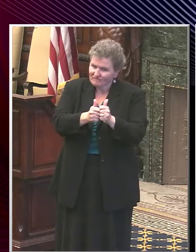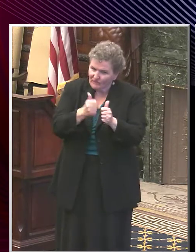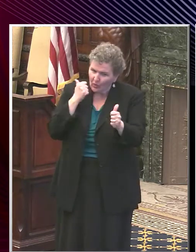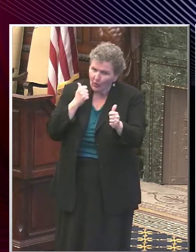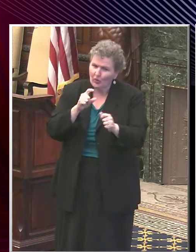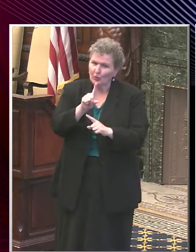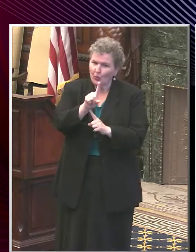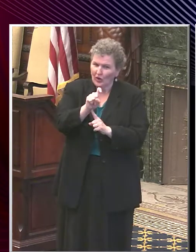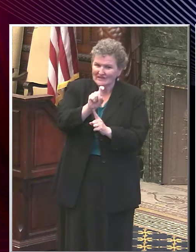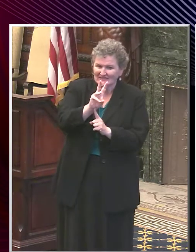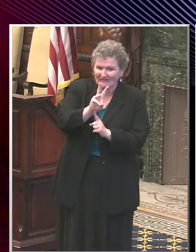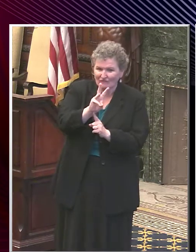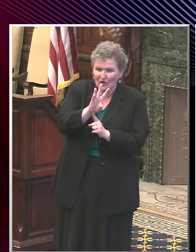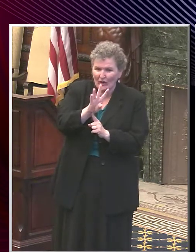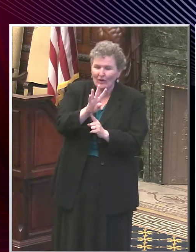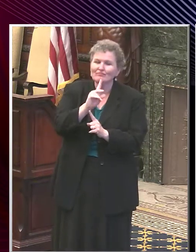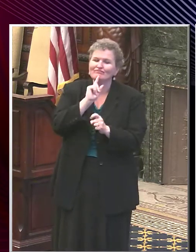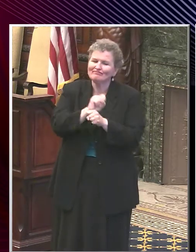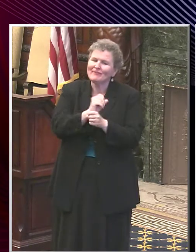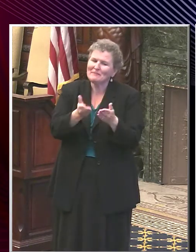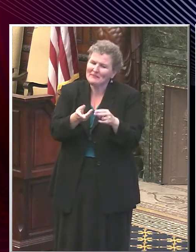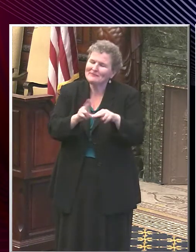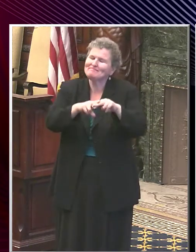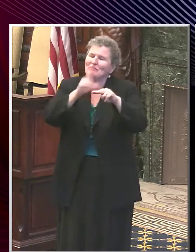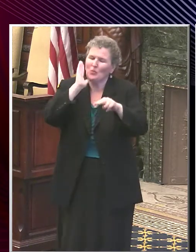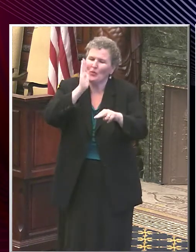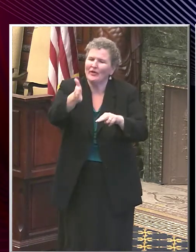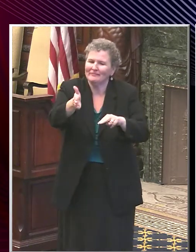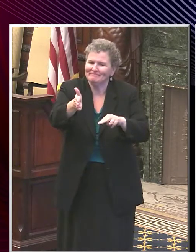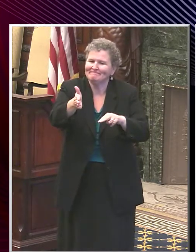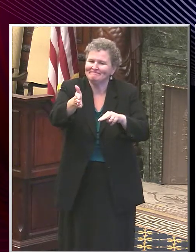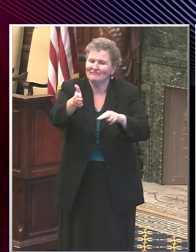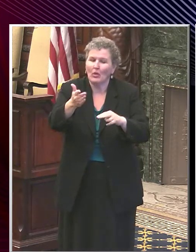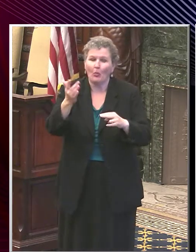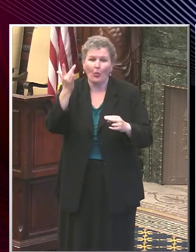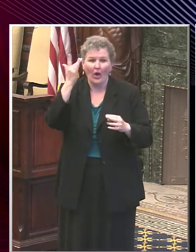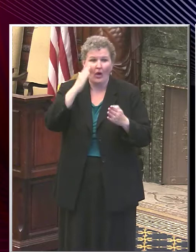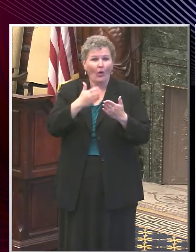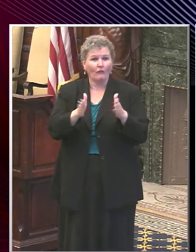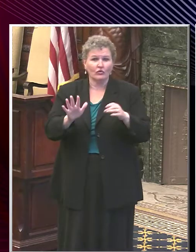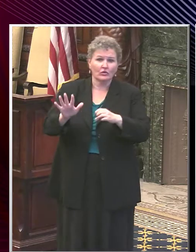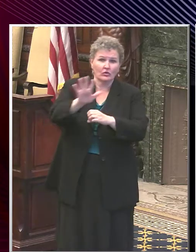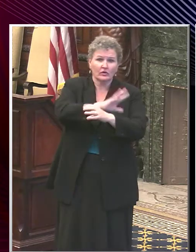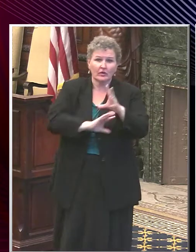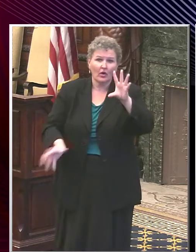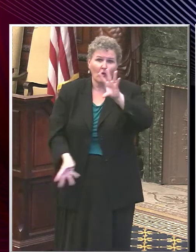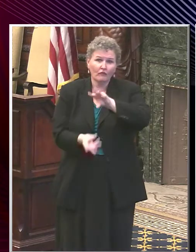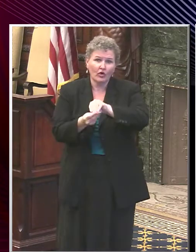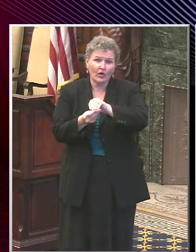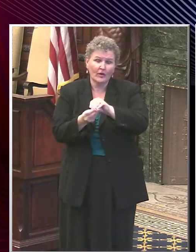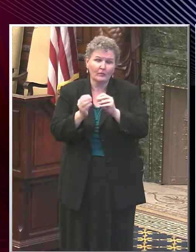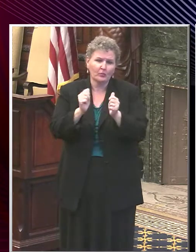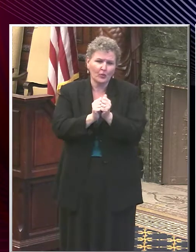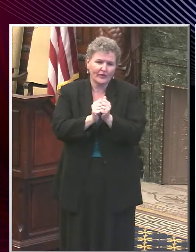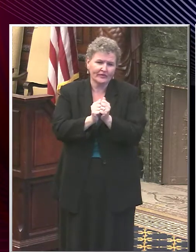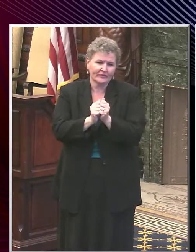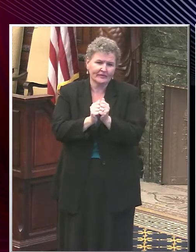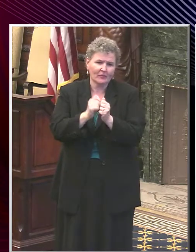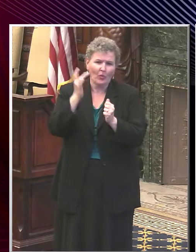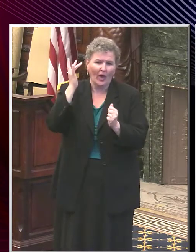the stragglers of cases reported. But you can see the overall increase. Now, the increase is partly related to increase in